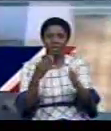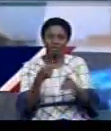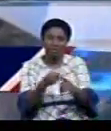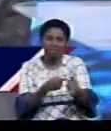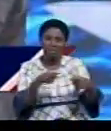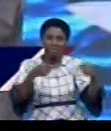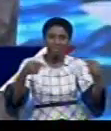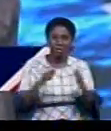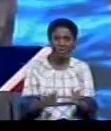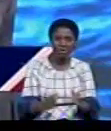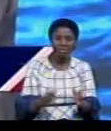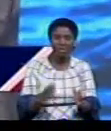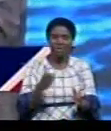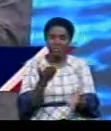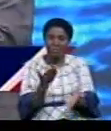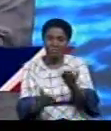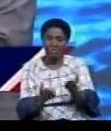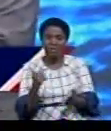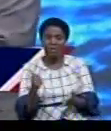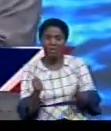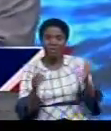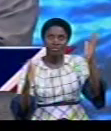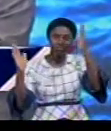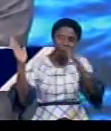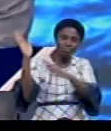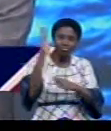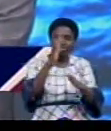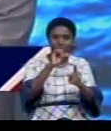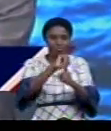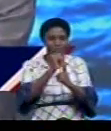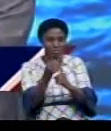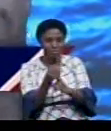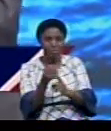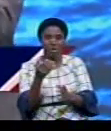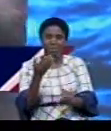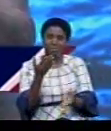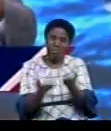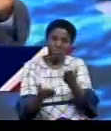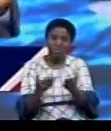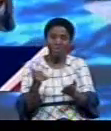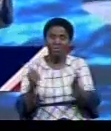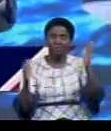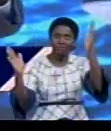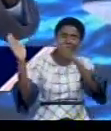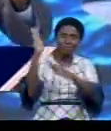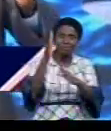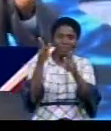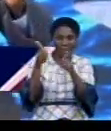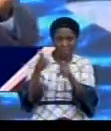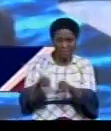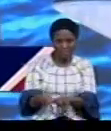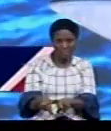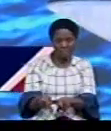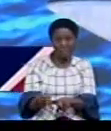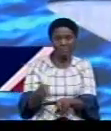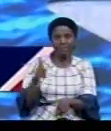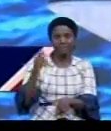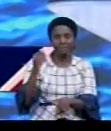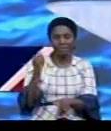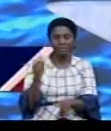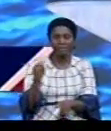situation. It might be a stormy personality. It might be a